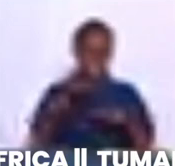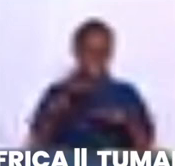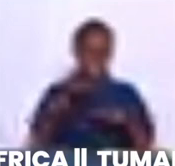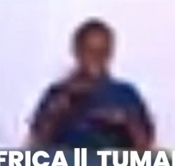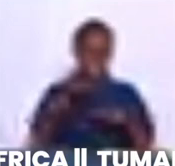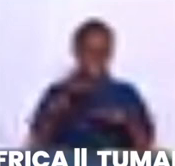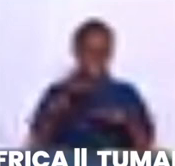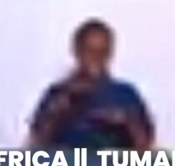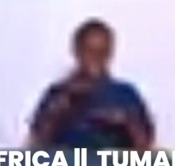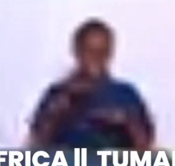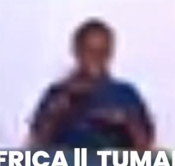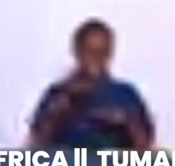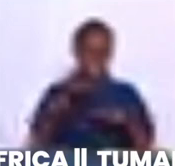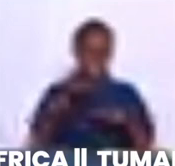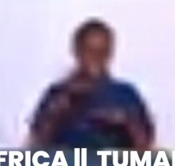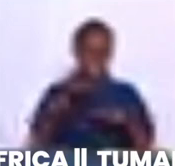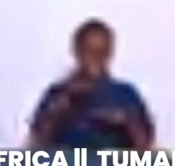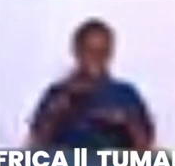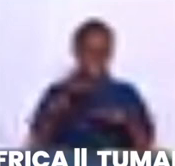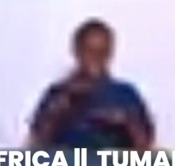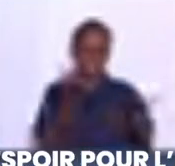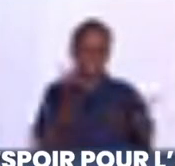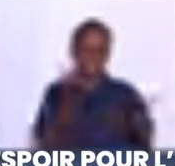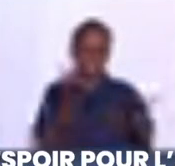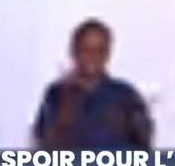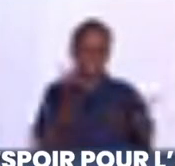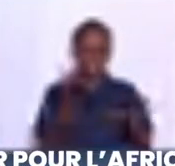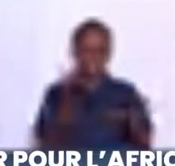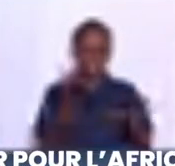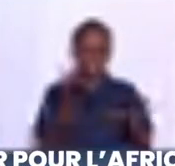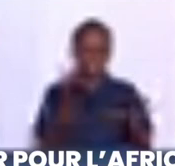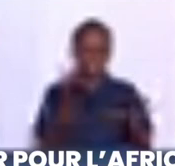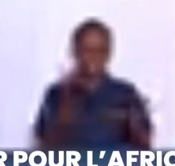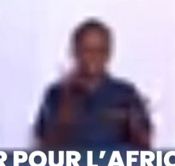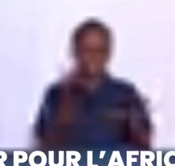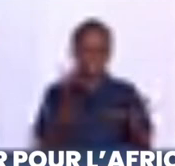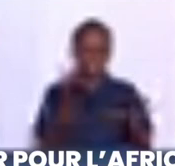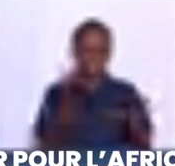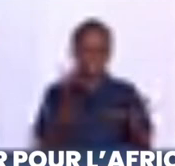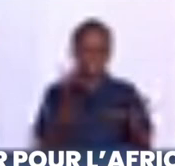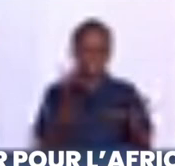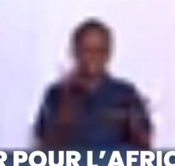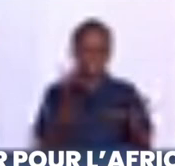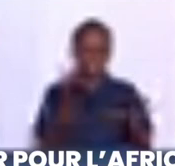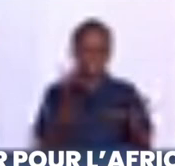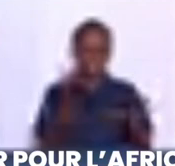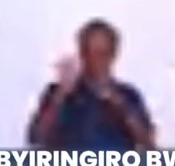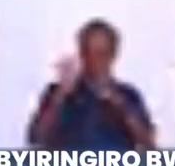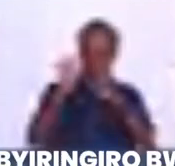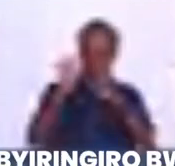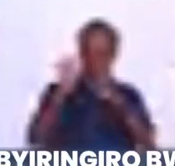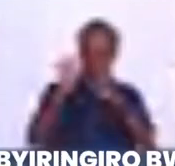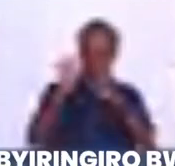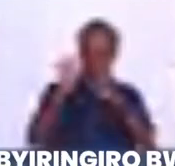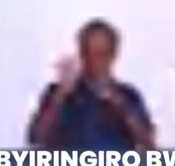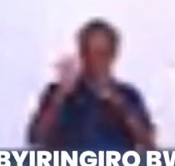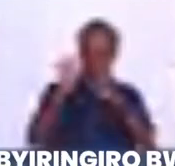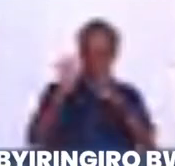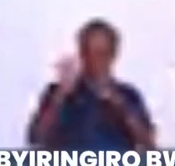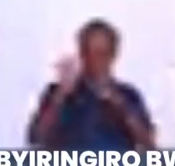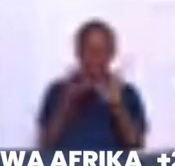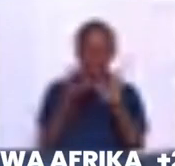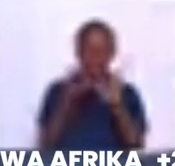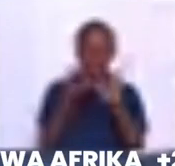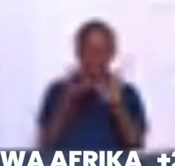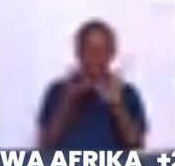you combine these two things, he will produce very good solution. The Bible said in the book of